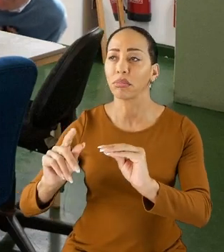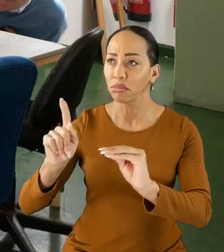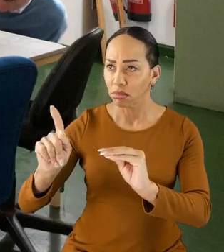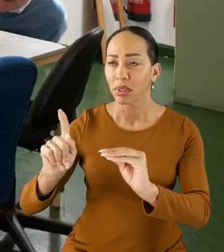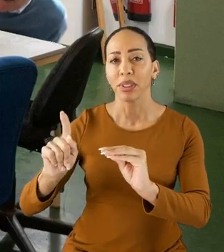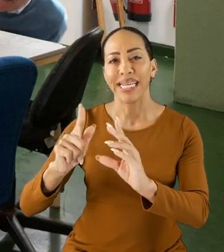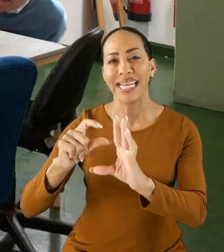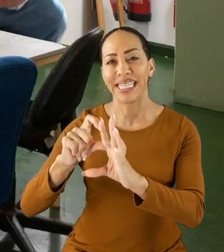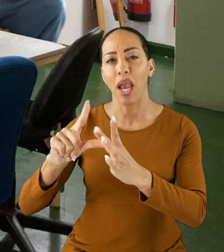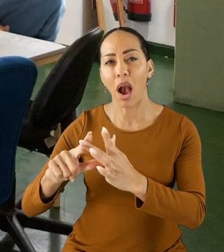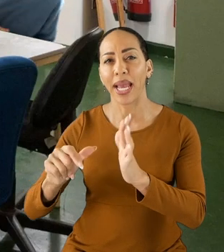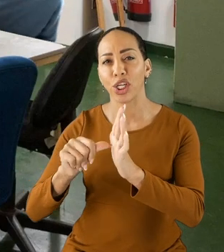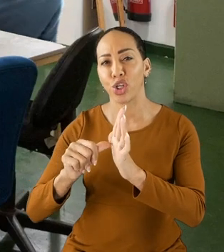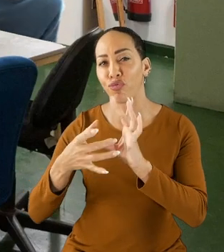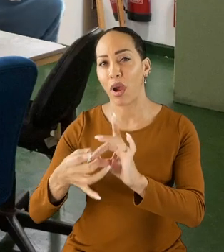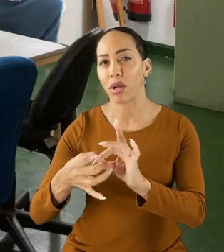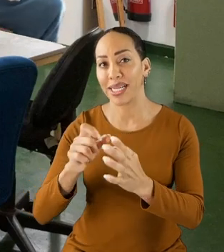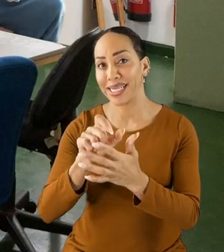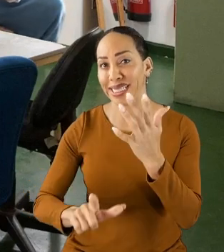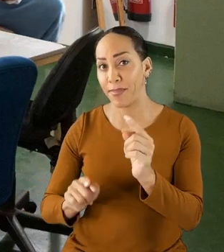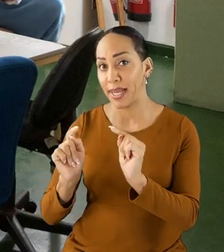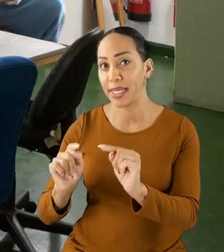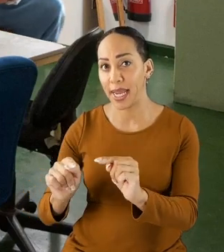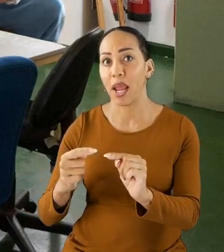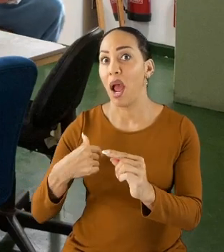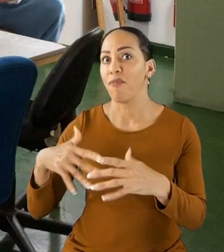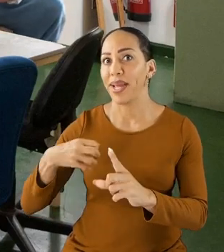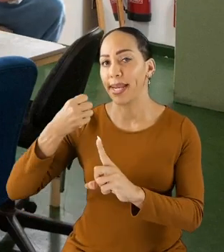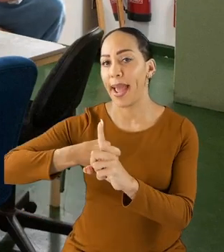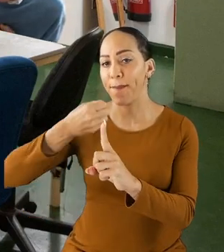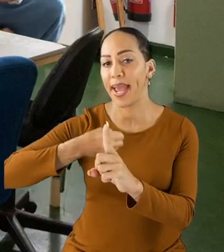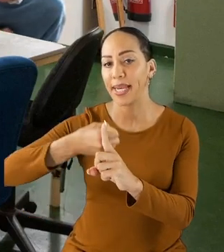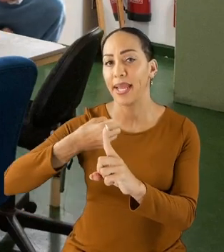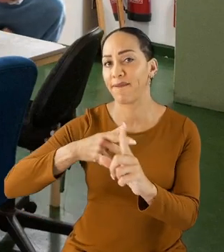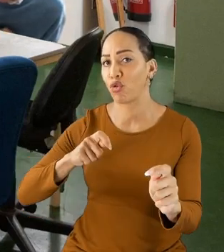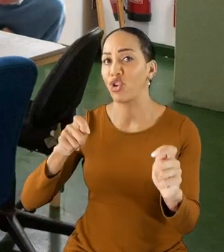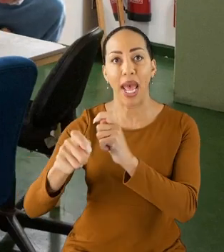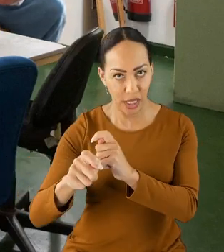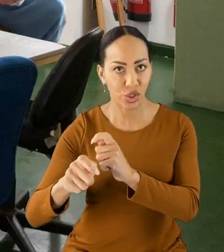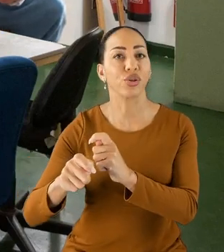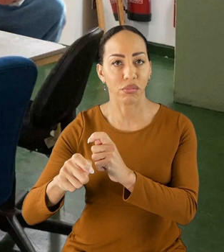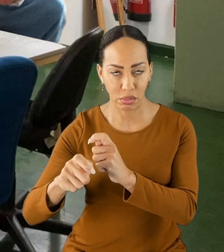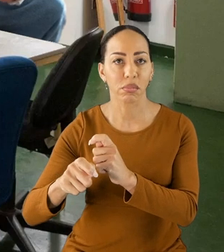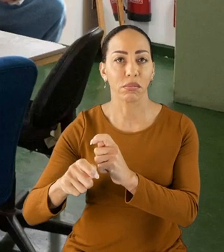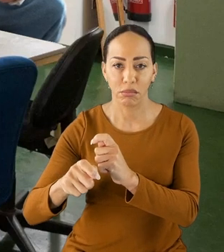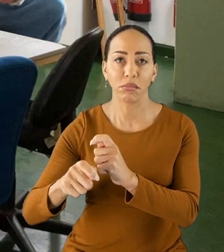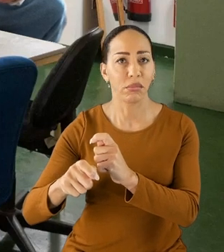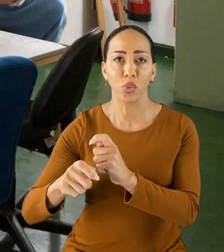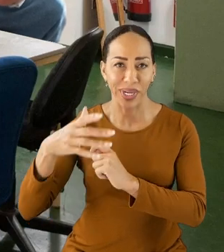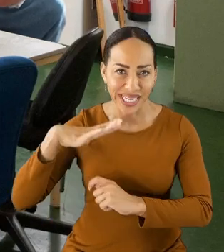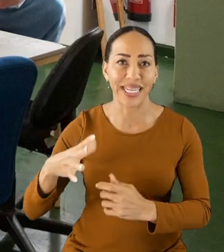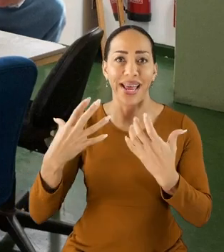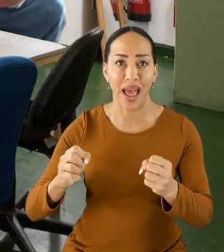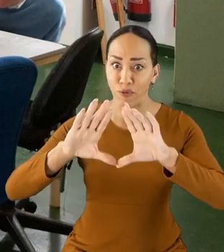material for education on this, bringing disability as an equality issue into it, I've been campaigning really for